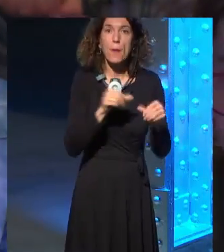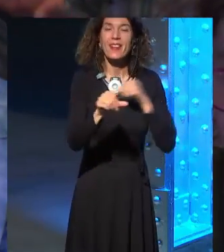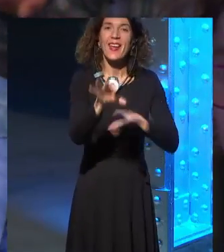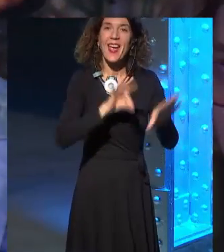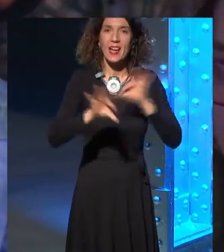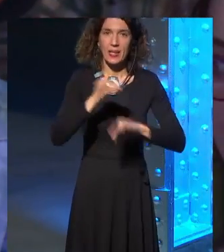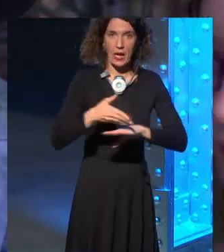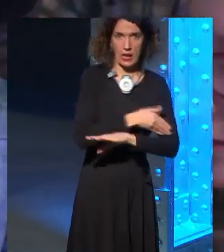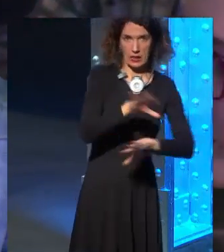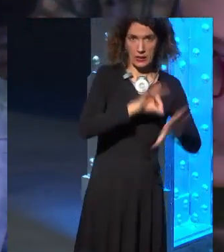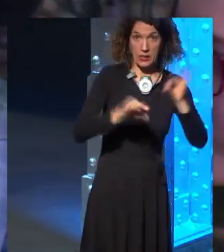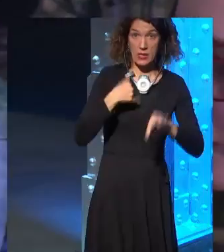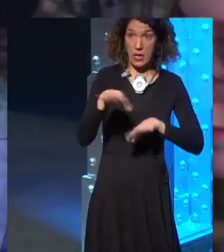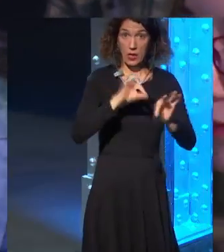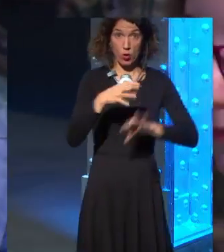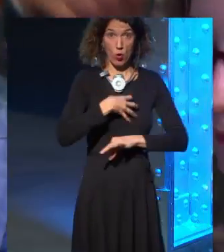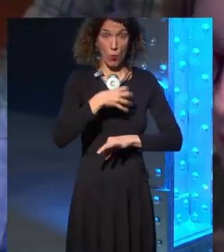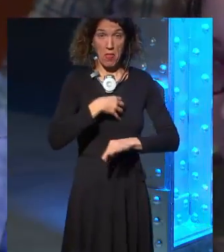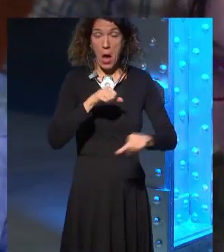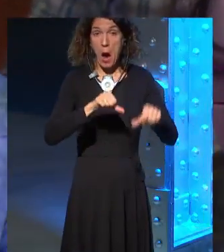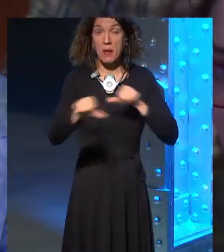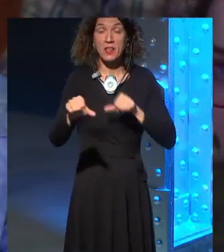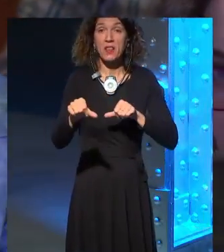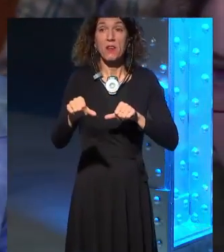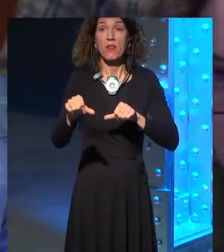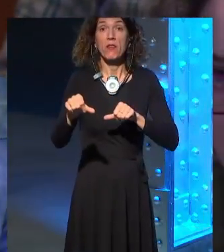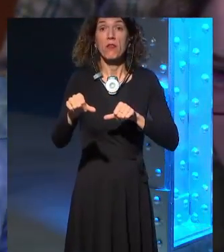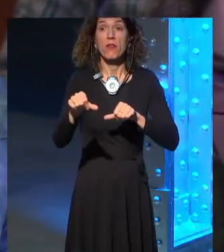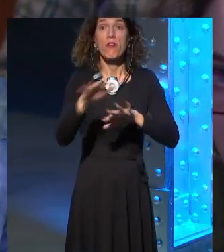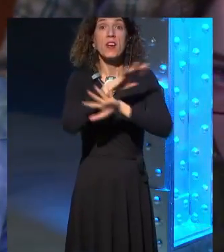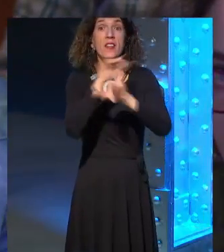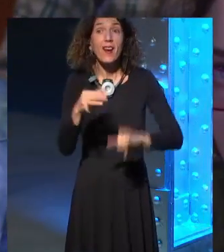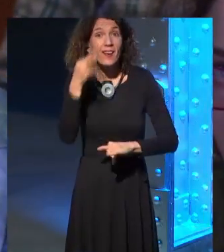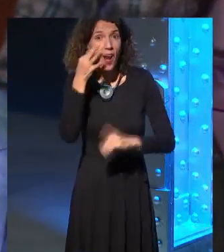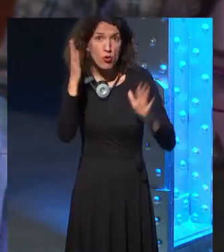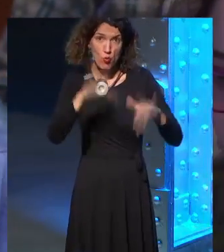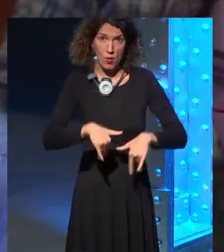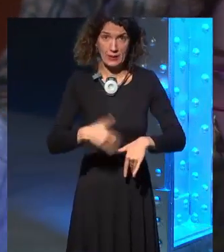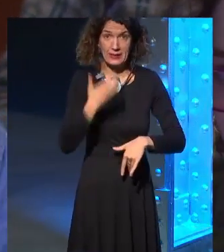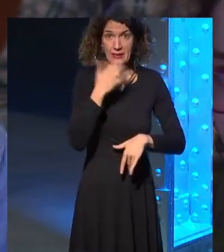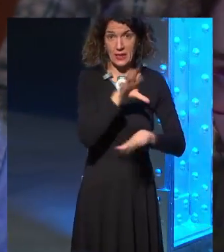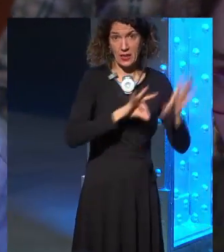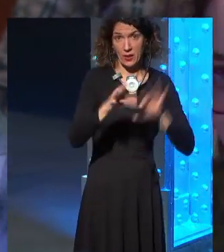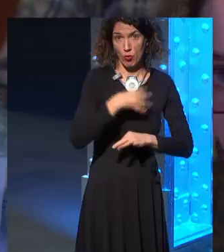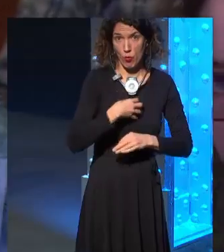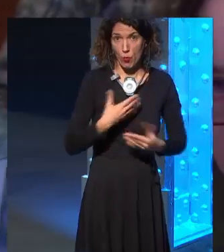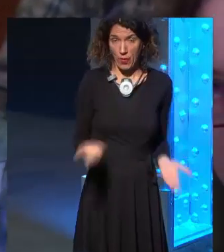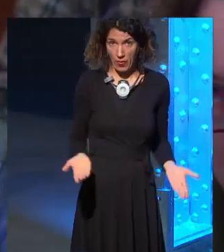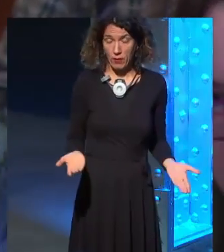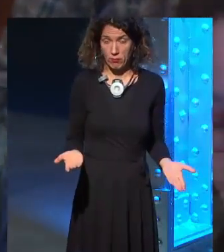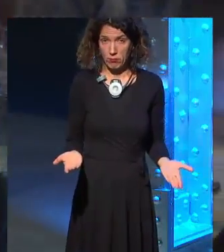that, to have the options. And if you lose your ability to choose, your happiness will not be